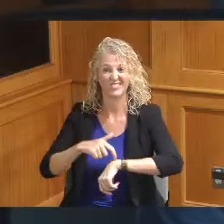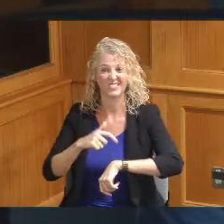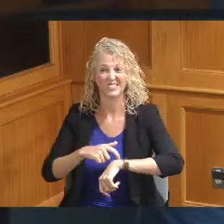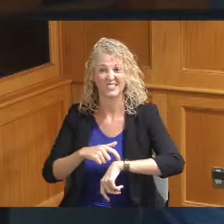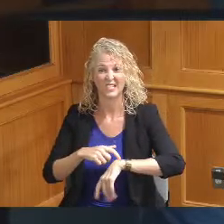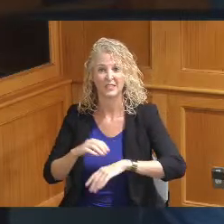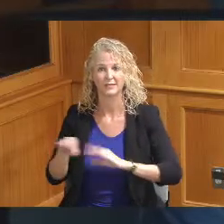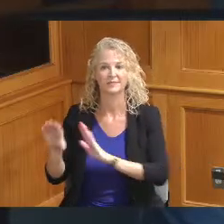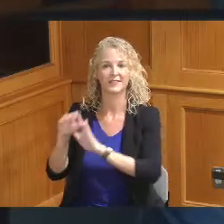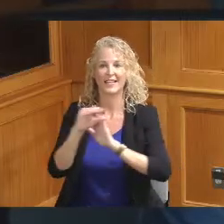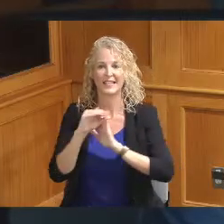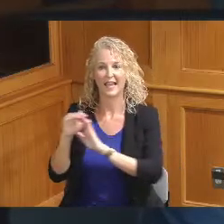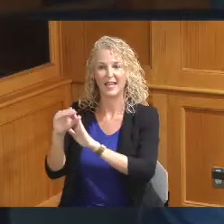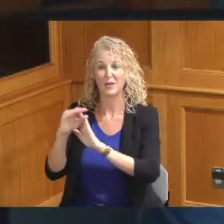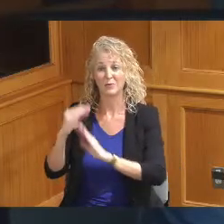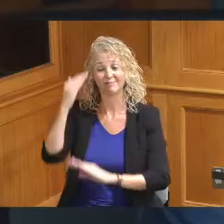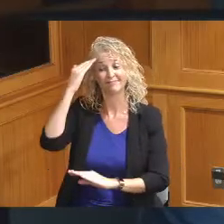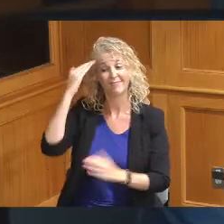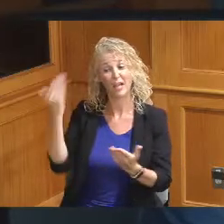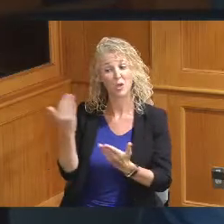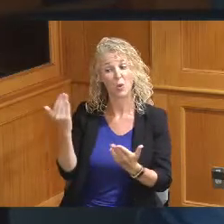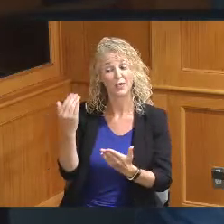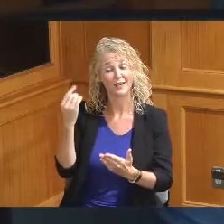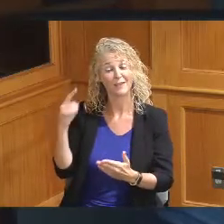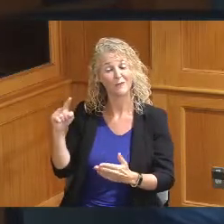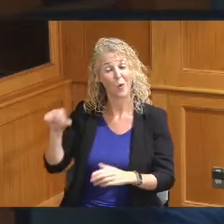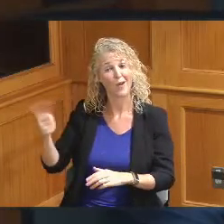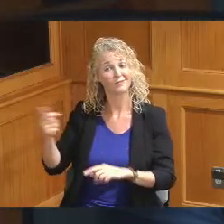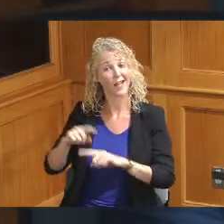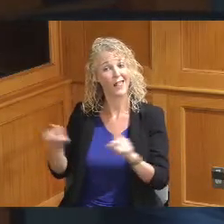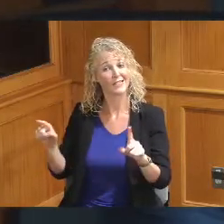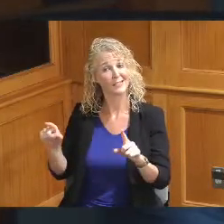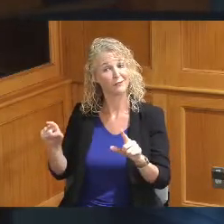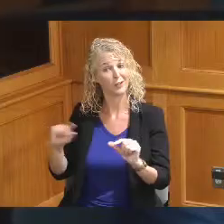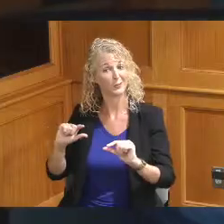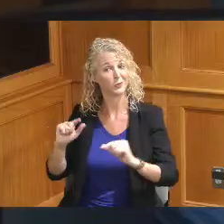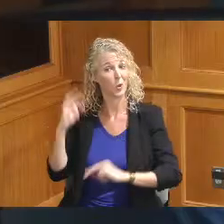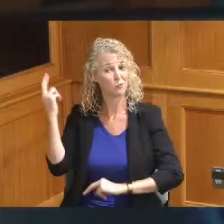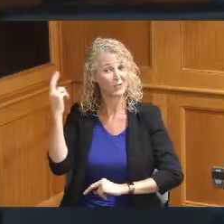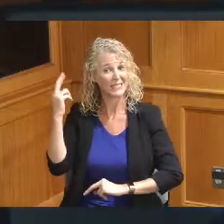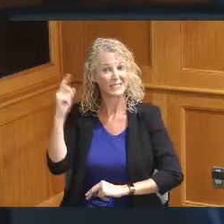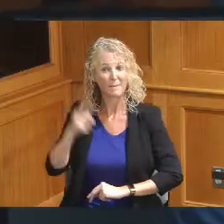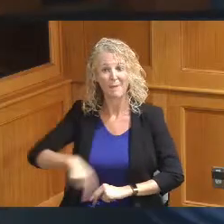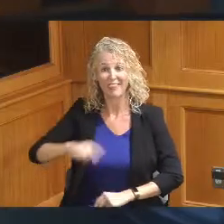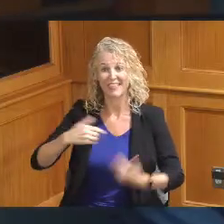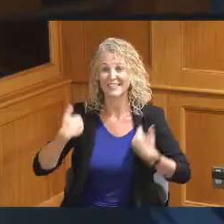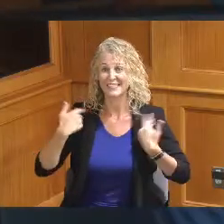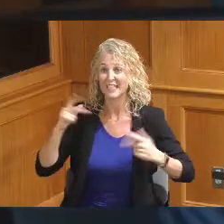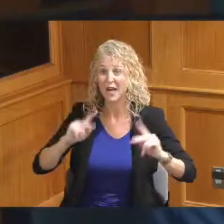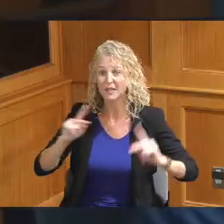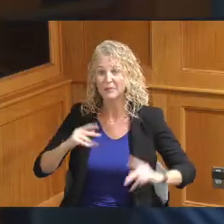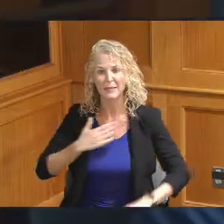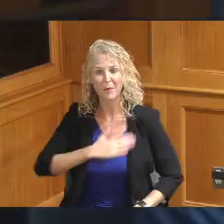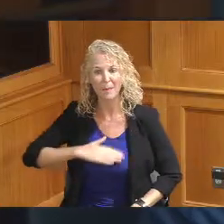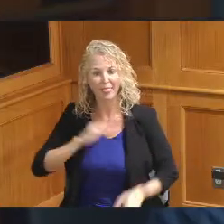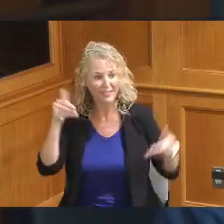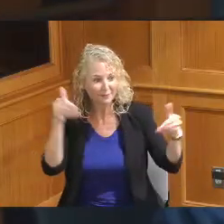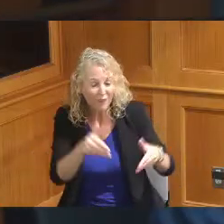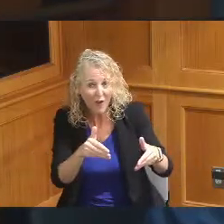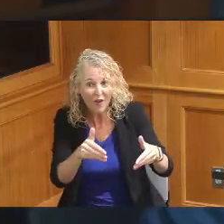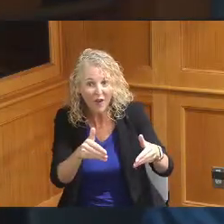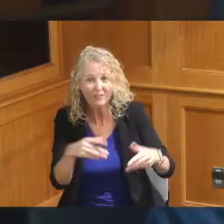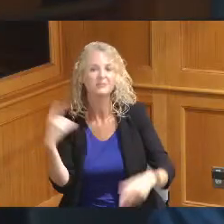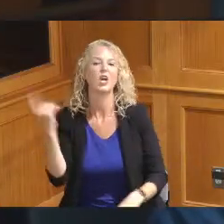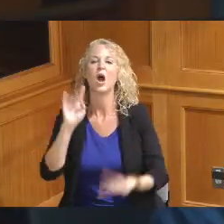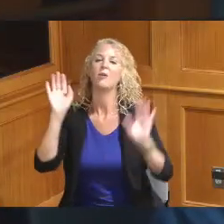these cameras in here, I know y'all here for something else, but turn these cameras on these young people that's doing something positive because we always say we don't